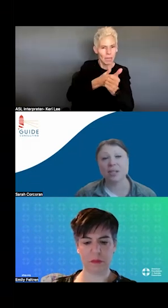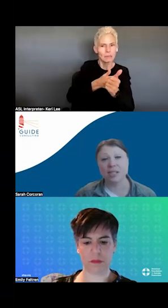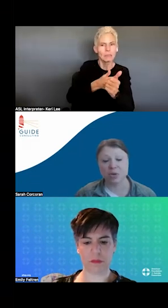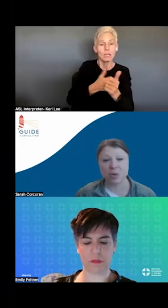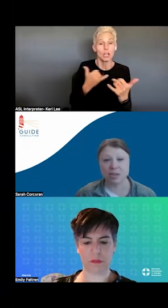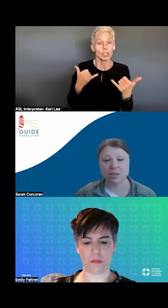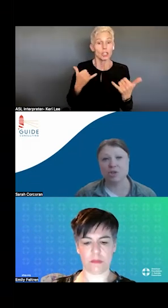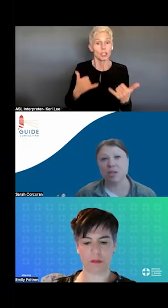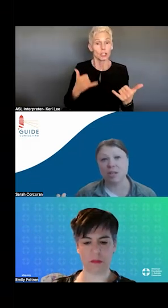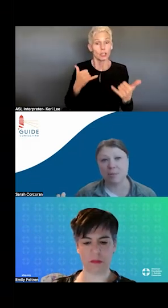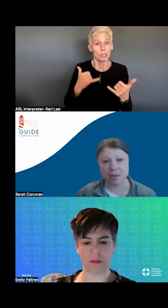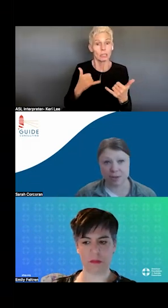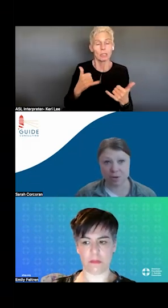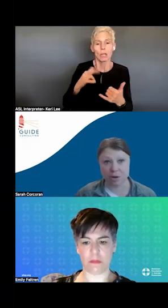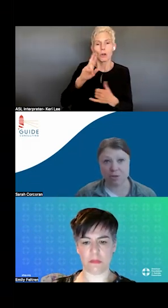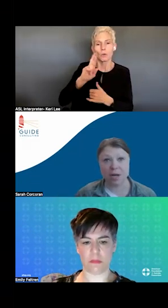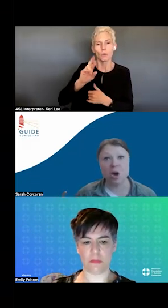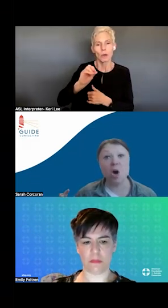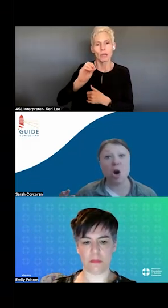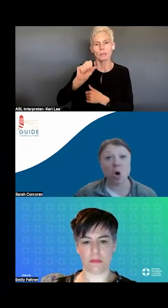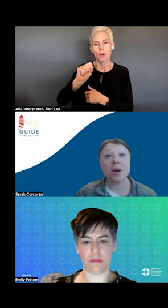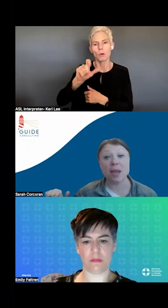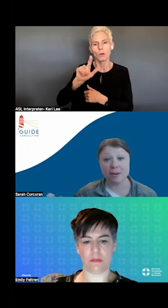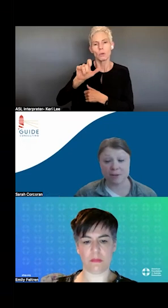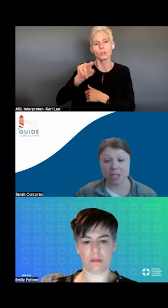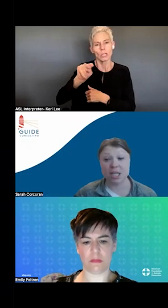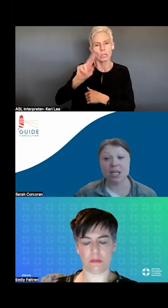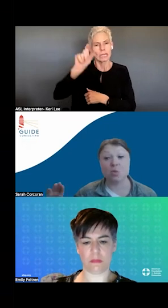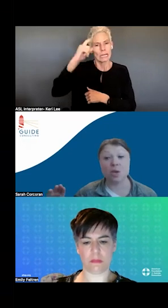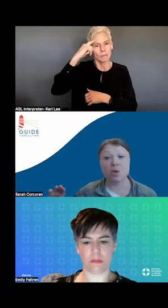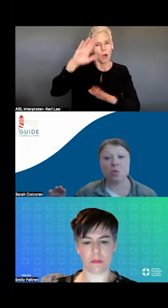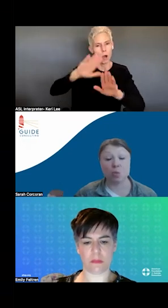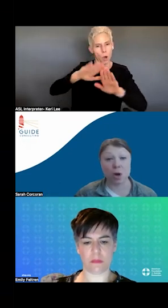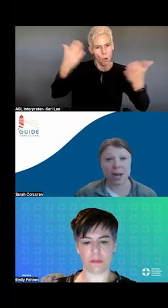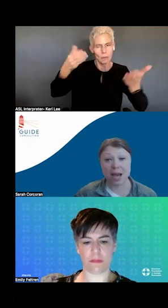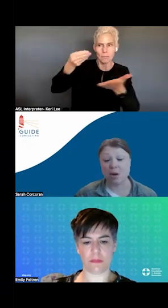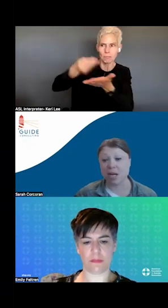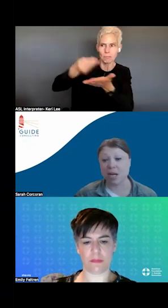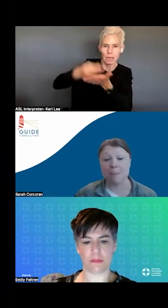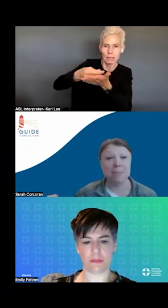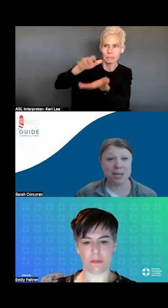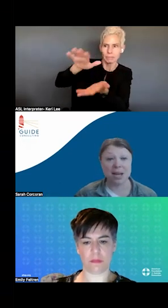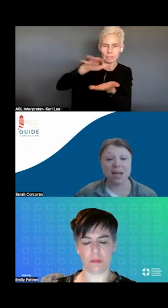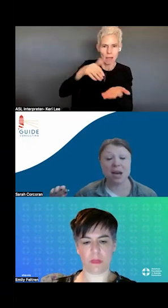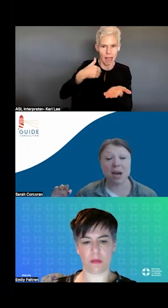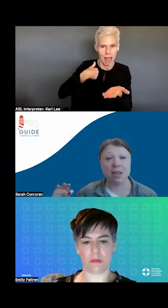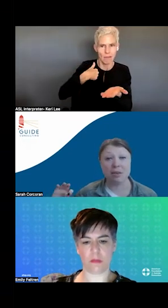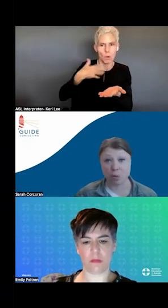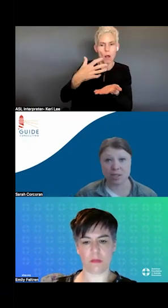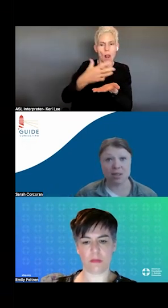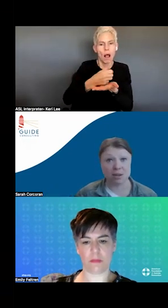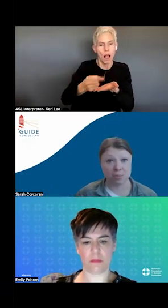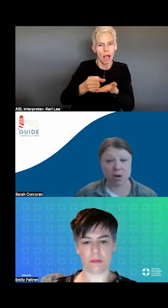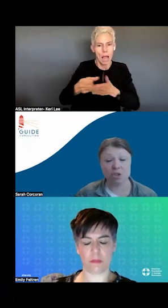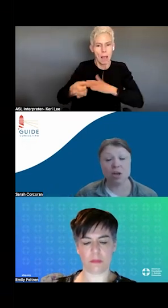current continuing resolution keeping the federal government open and funded will run out at midnight on the